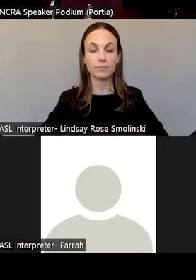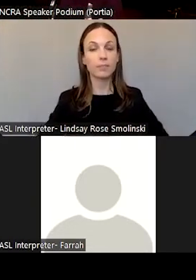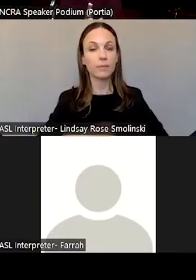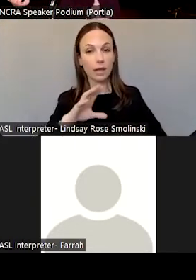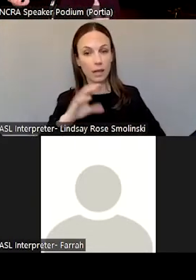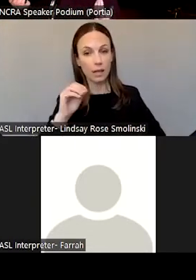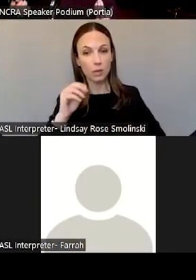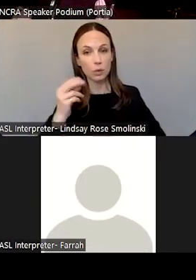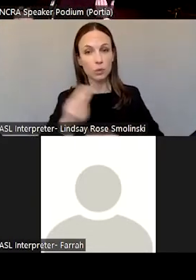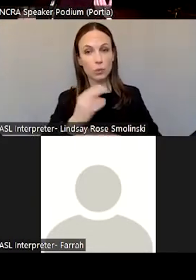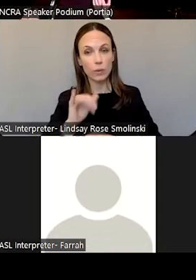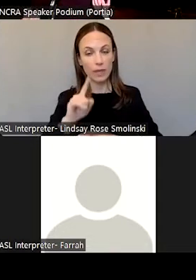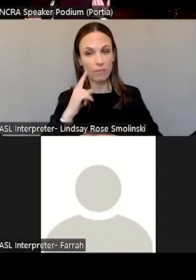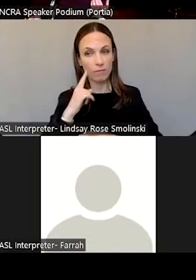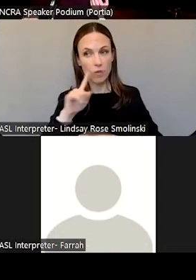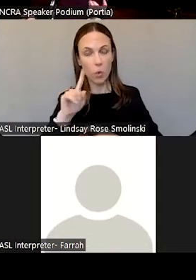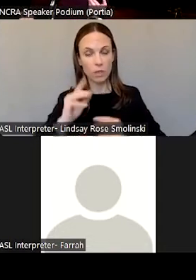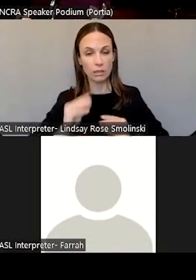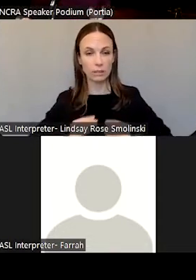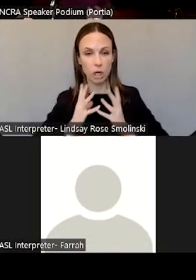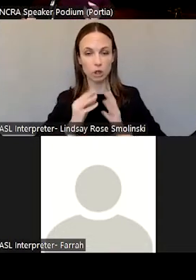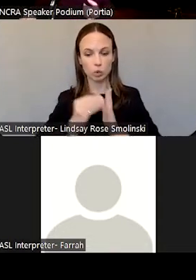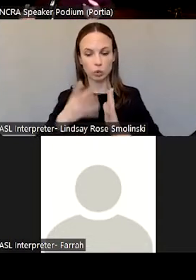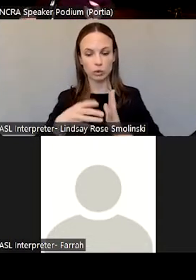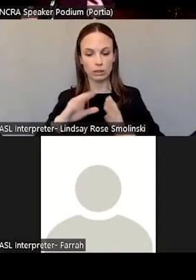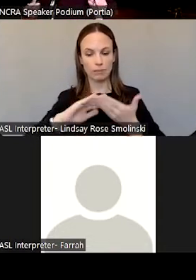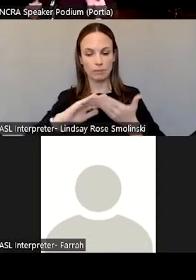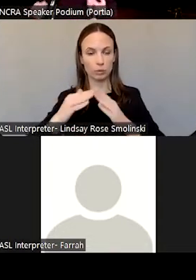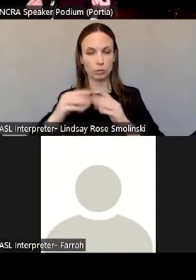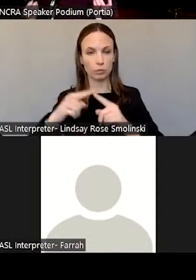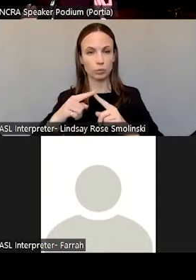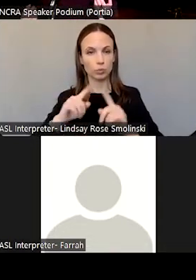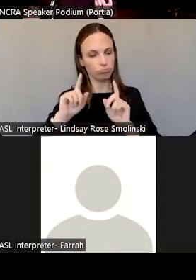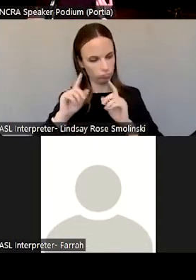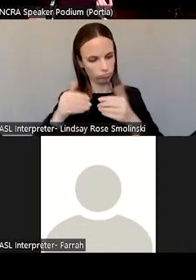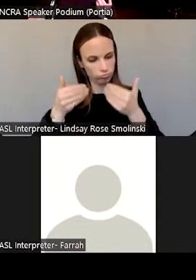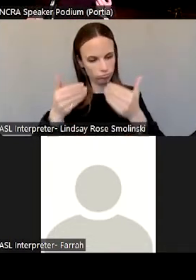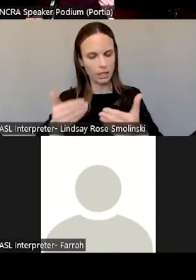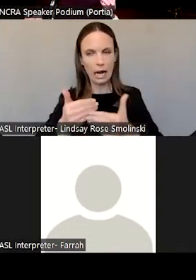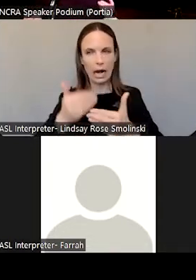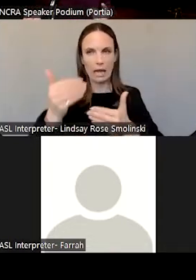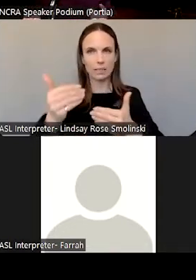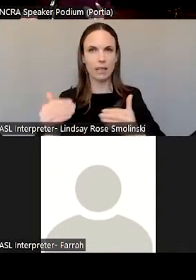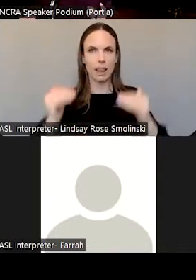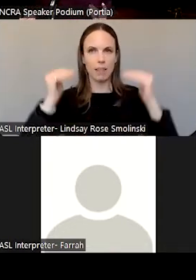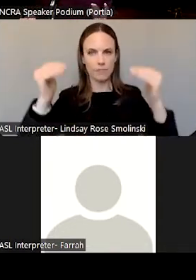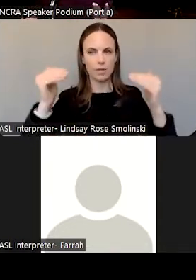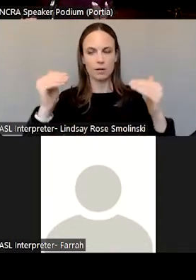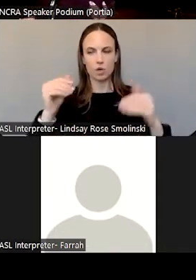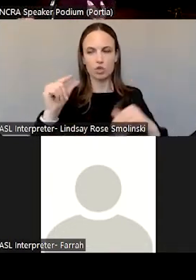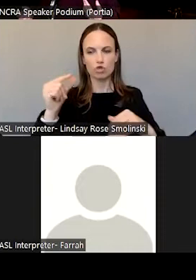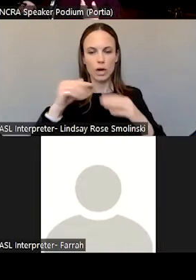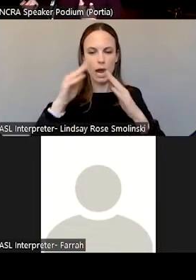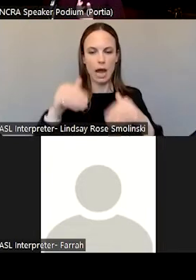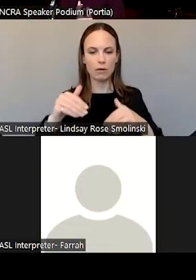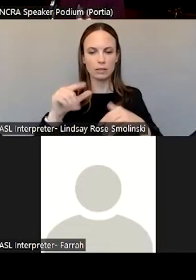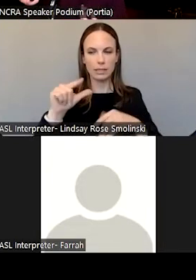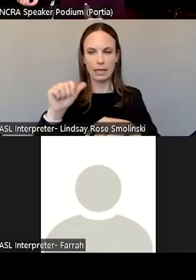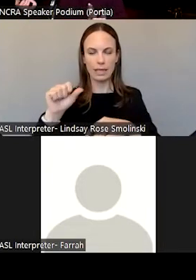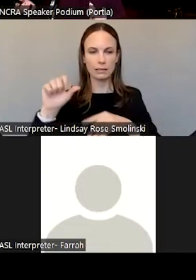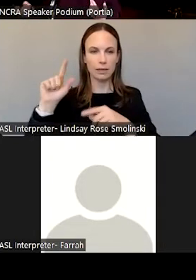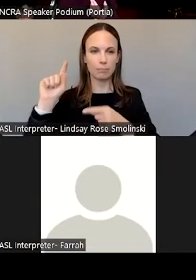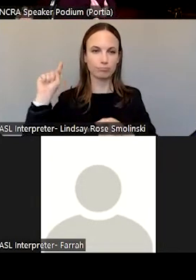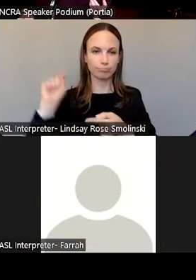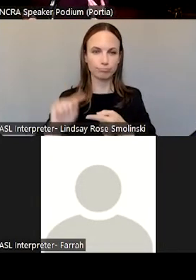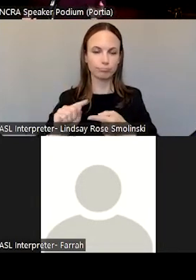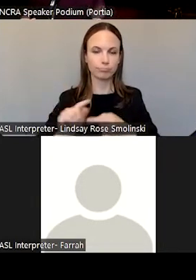And she uses that to inspire students and communities to go for the next level on greenhouse gas emissions reduction. Part